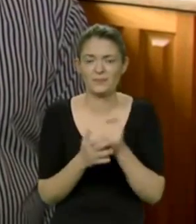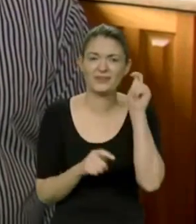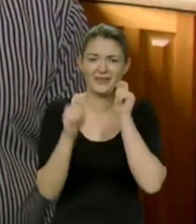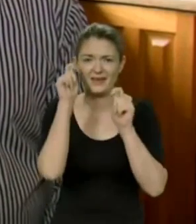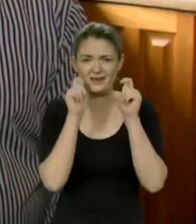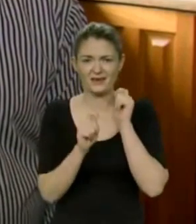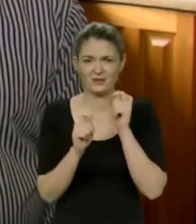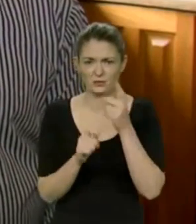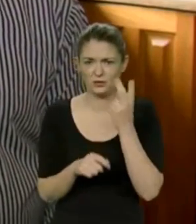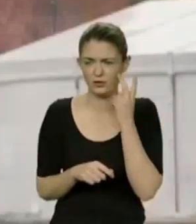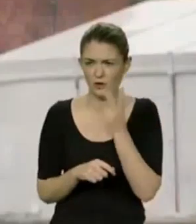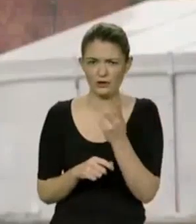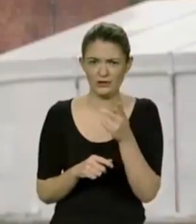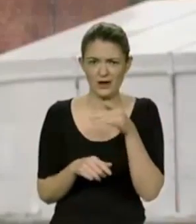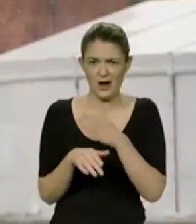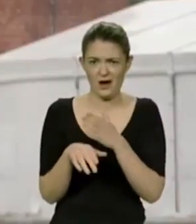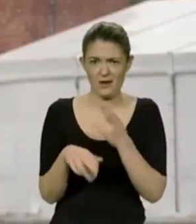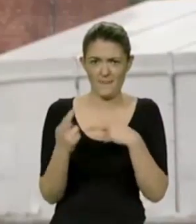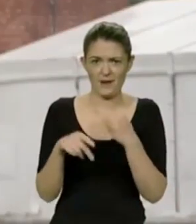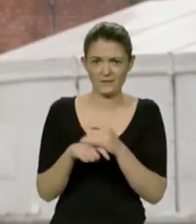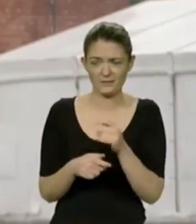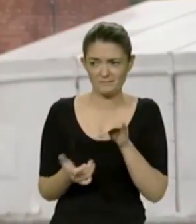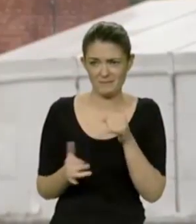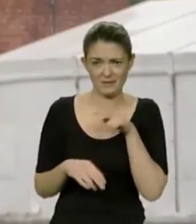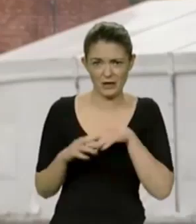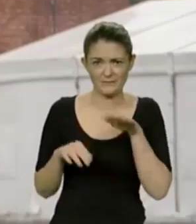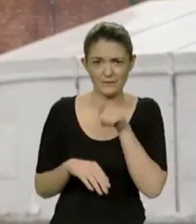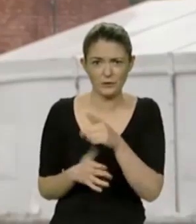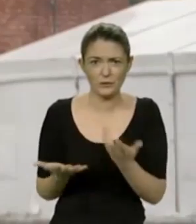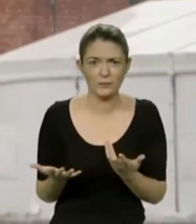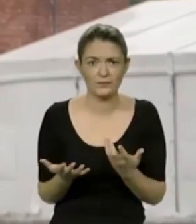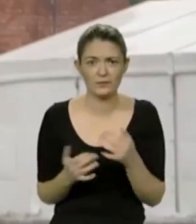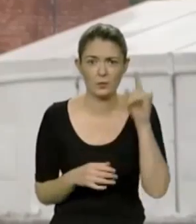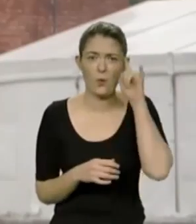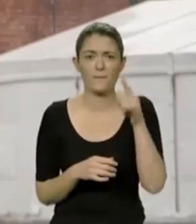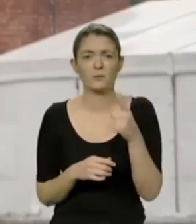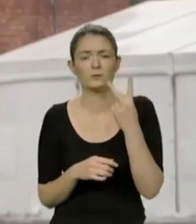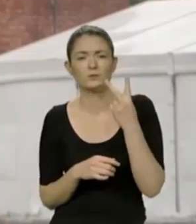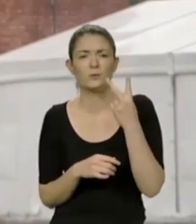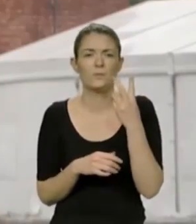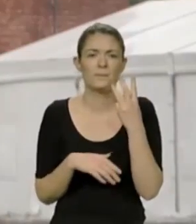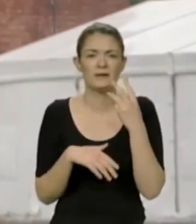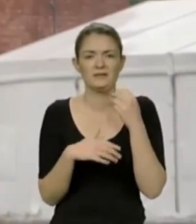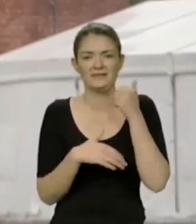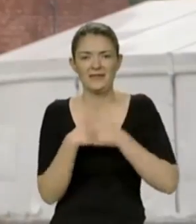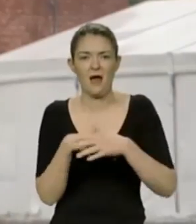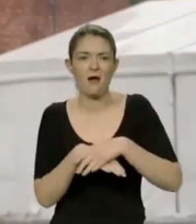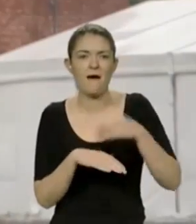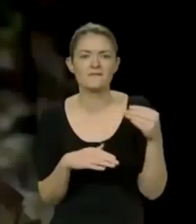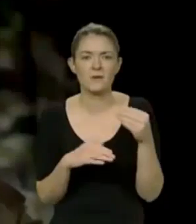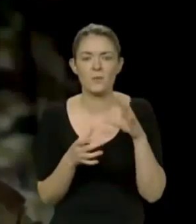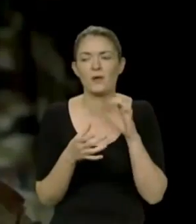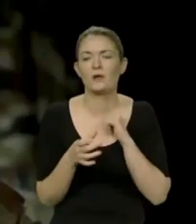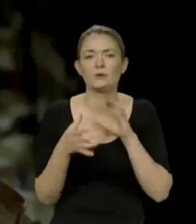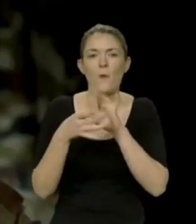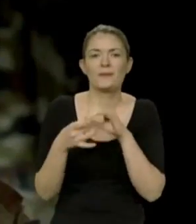it. You know, maybe this isn't for you. You would like to hope that you get 1 or 2 more days off, at least then you can go down home. This when